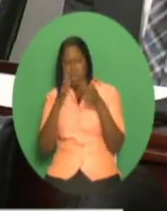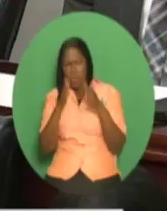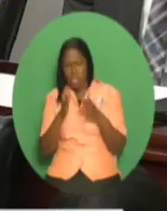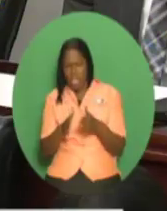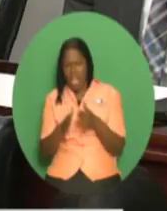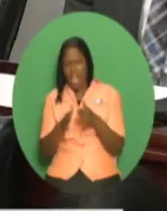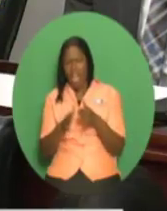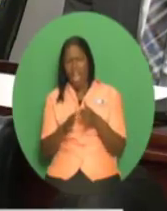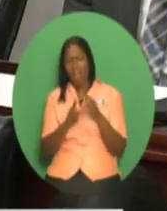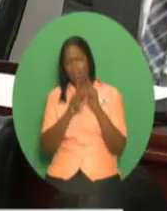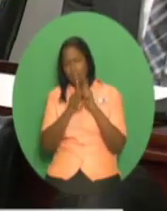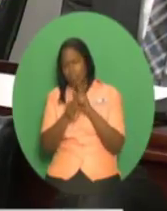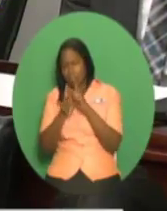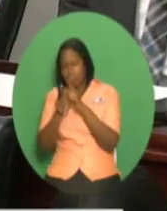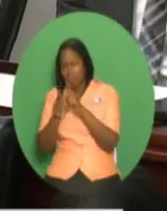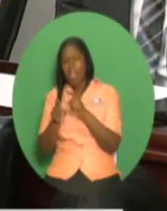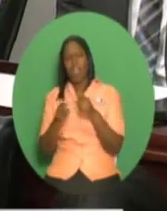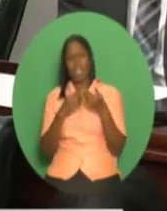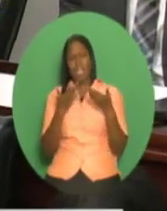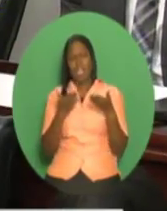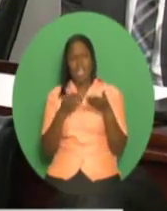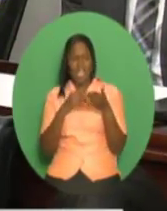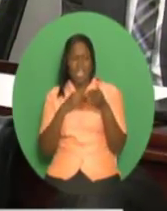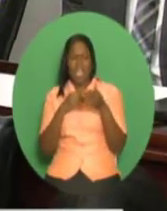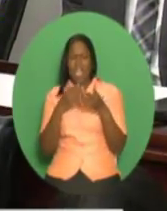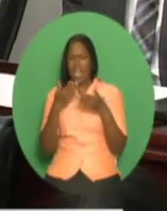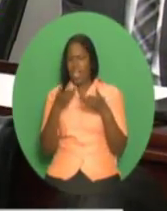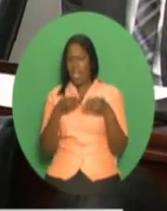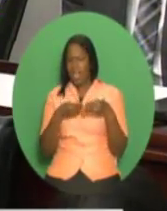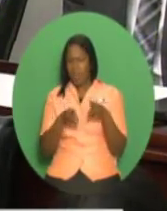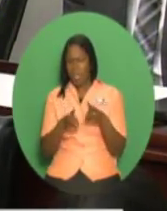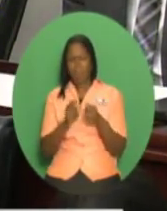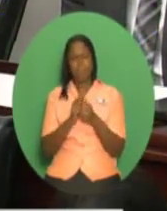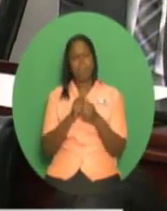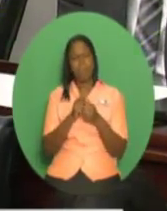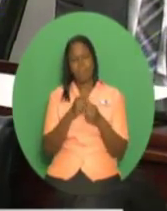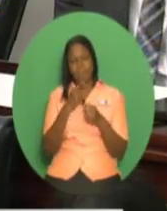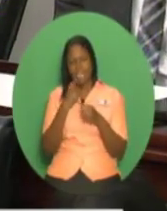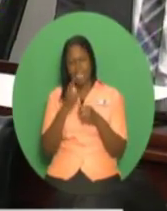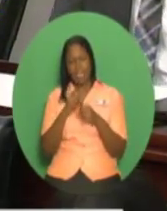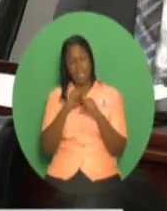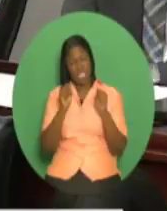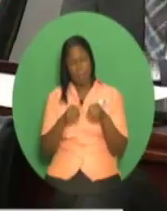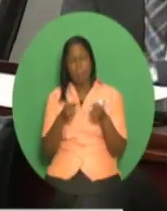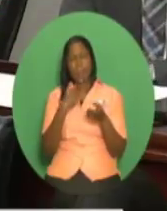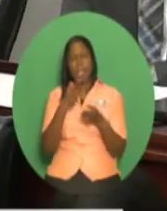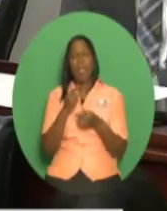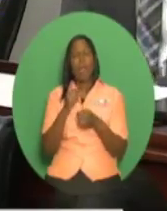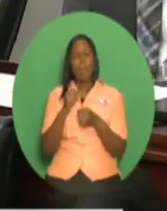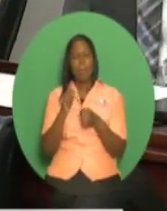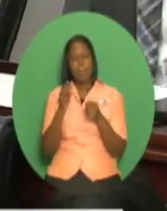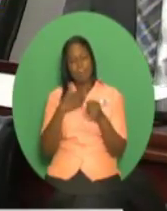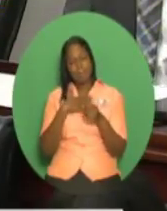My fellow minister and the representative for